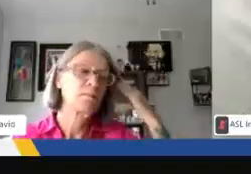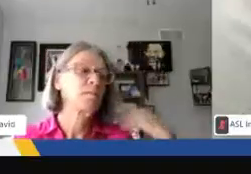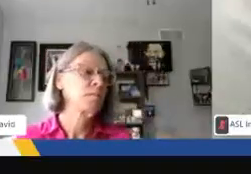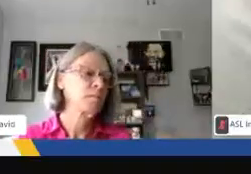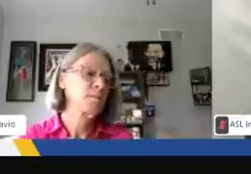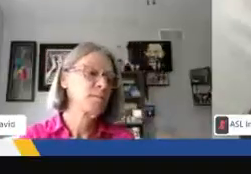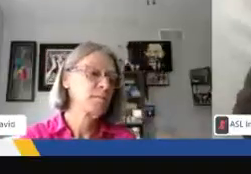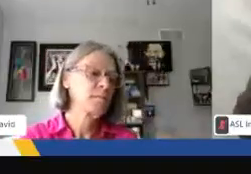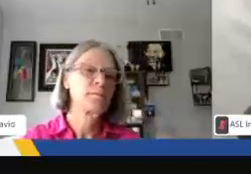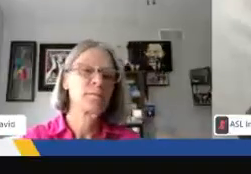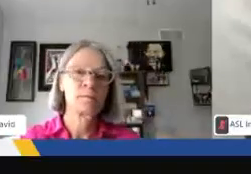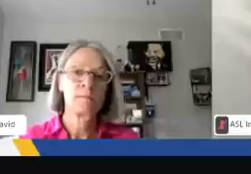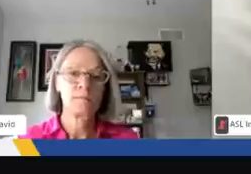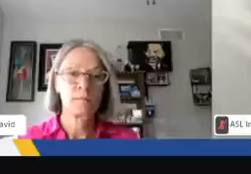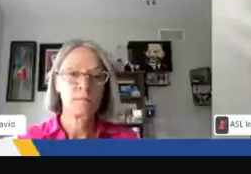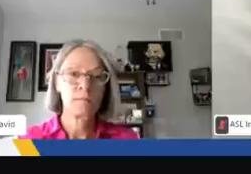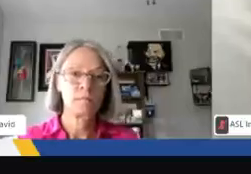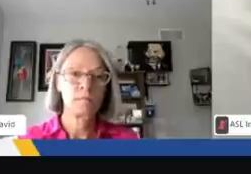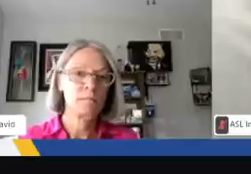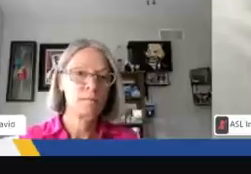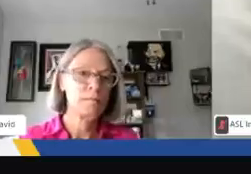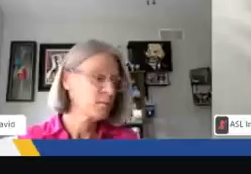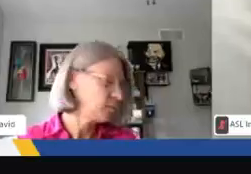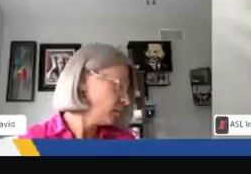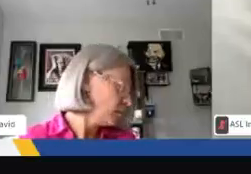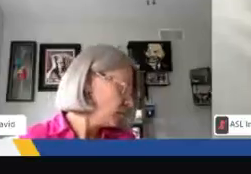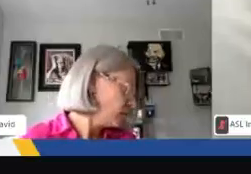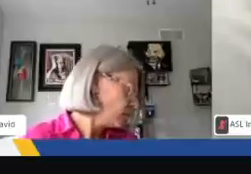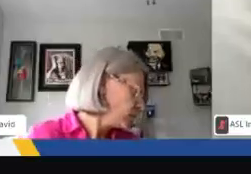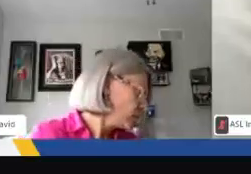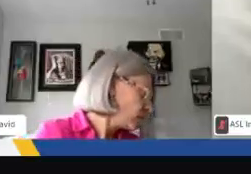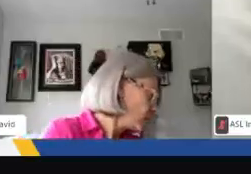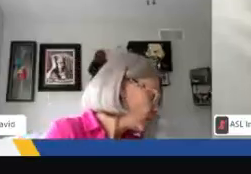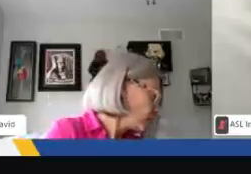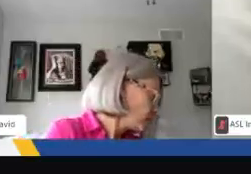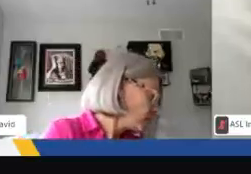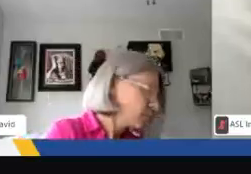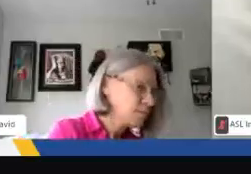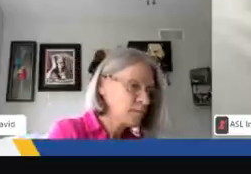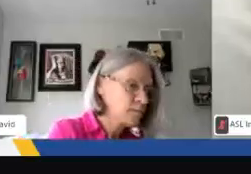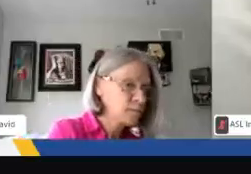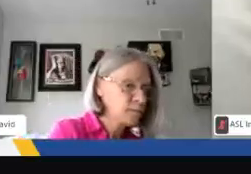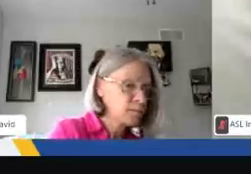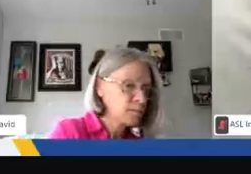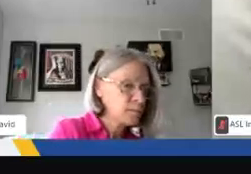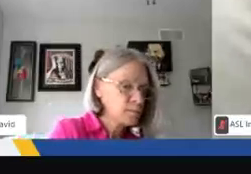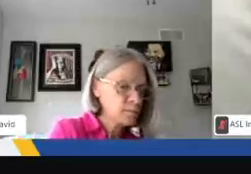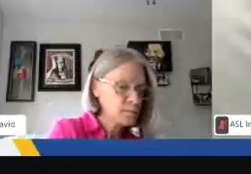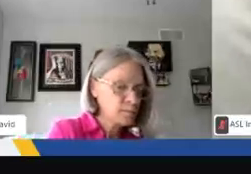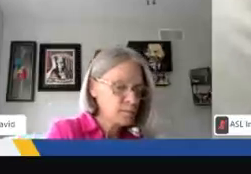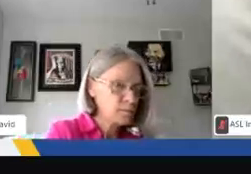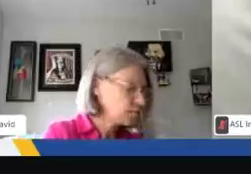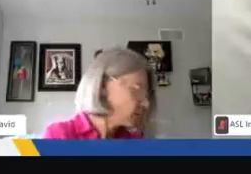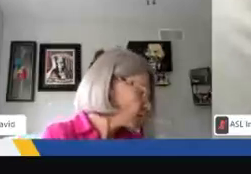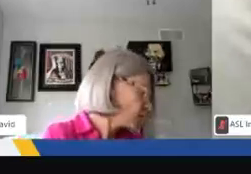in that meeting. And alternatively, another thing that I've seen that's happened is that on a rotating basis, you'll have one of these committees, one of these